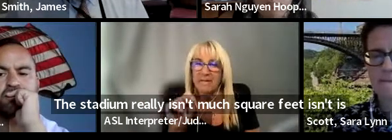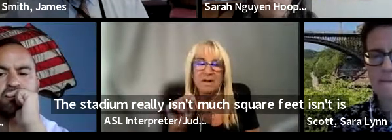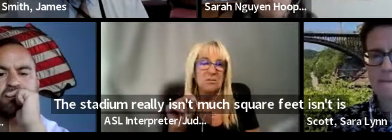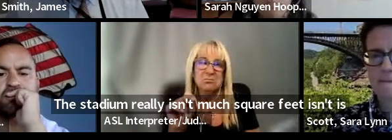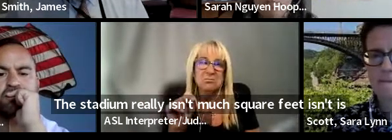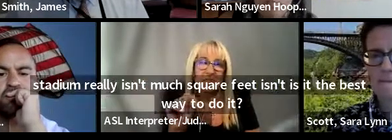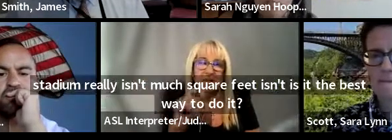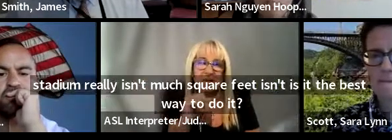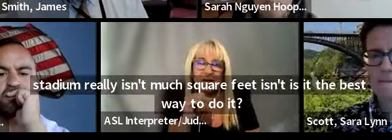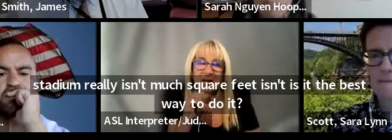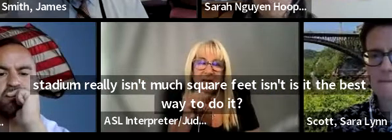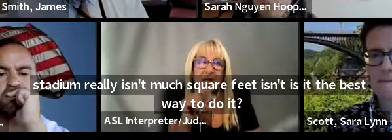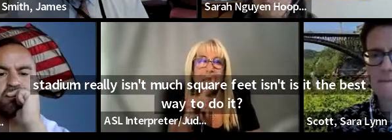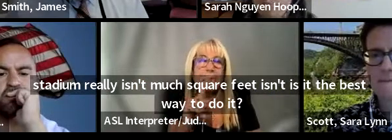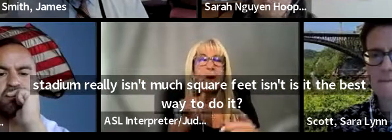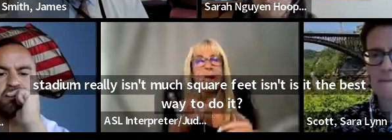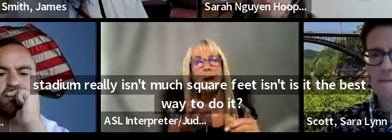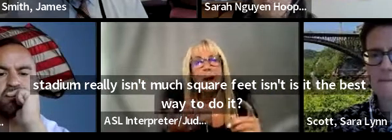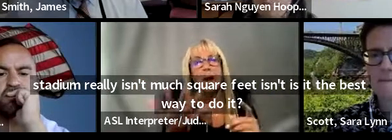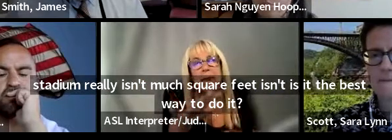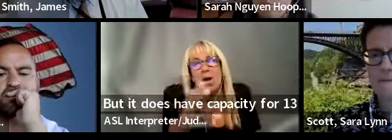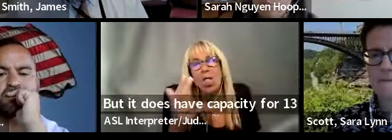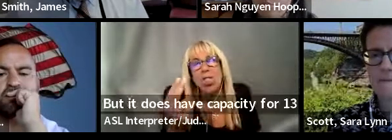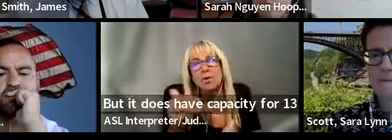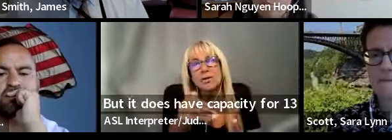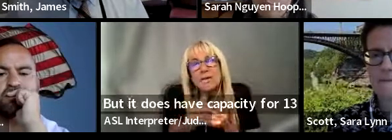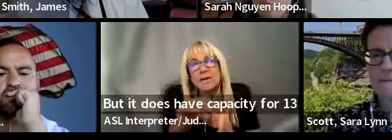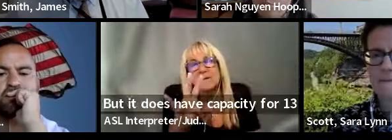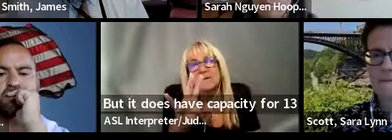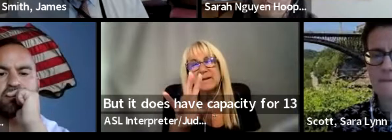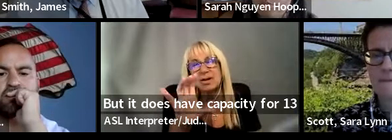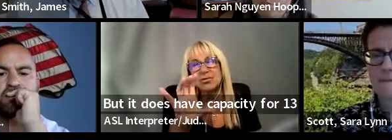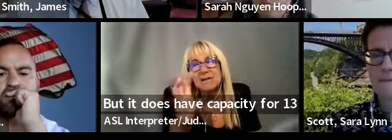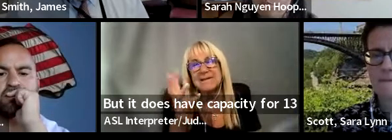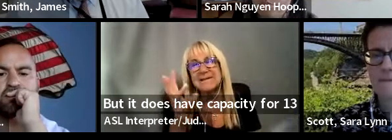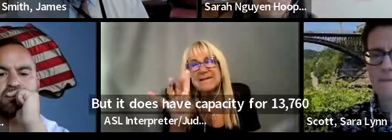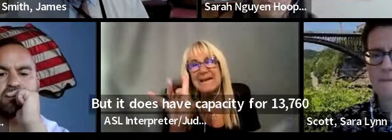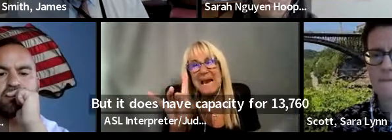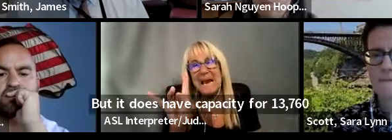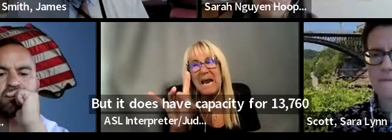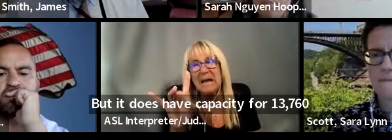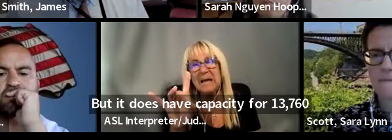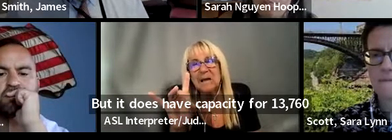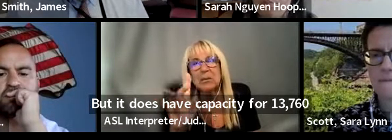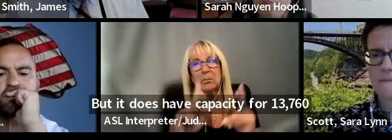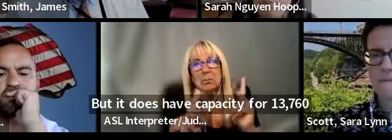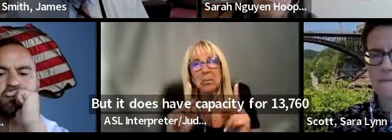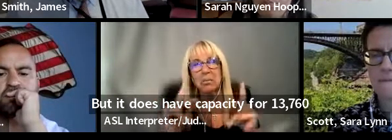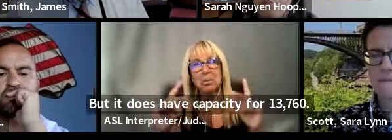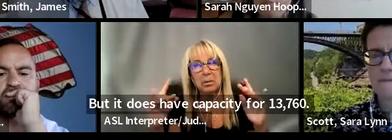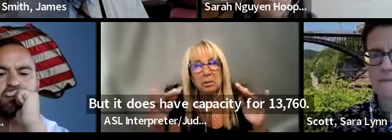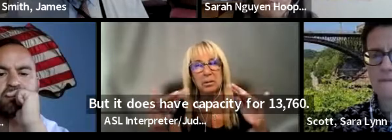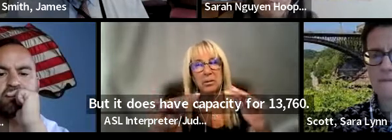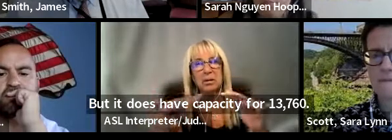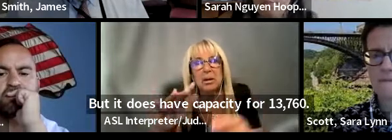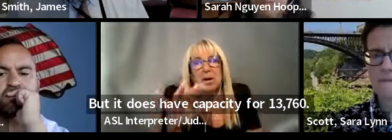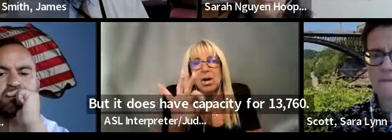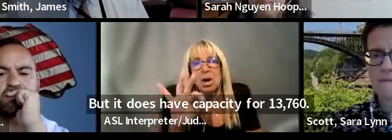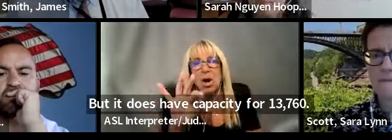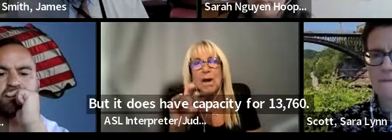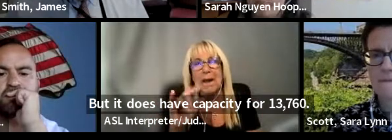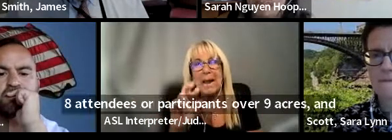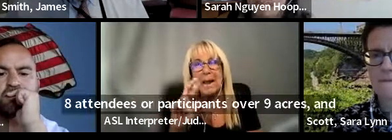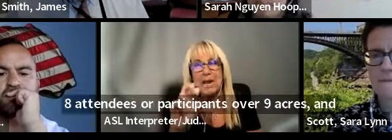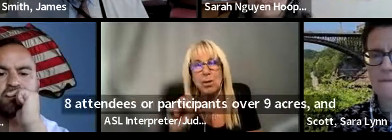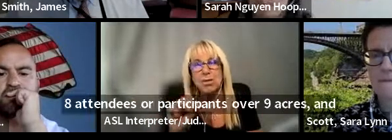capacity for 13,768 attendees or participants over 9 acres, and the McGuire building itself